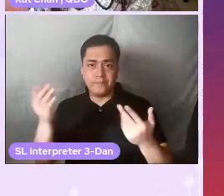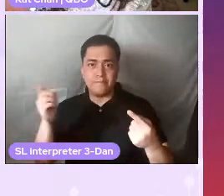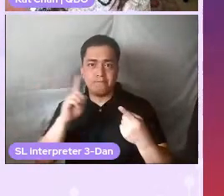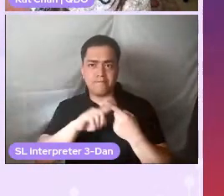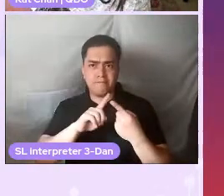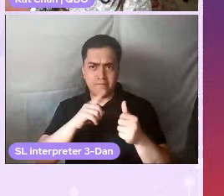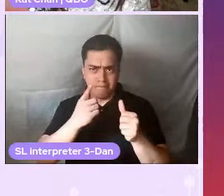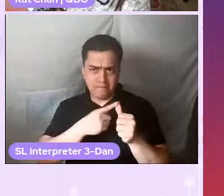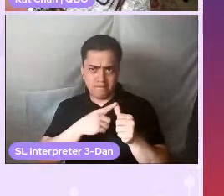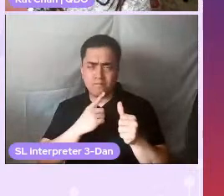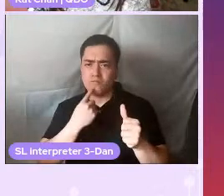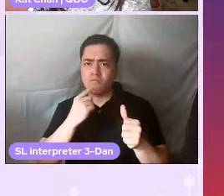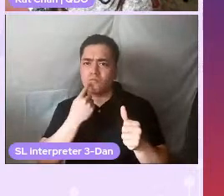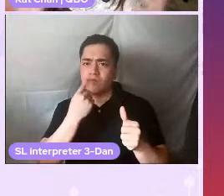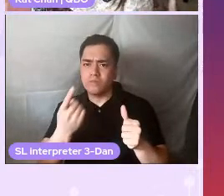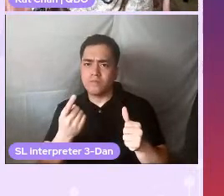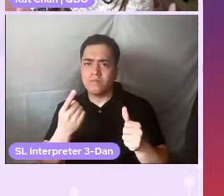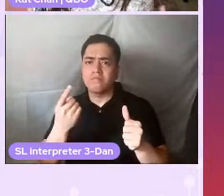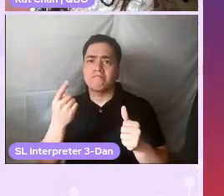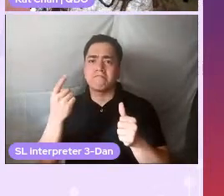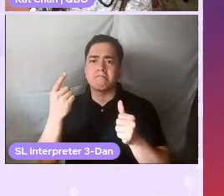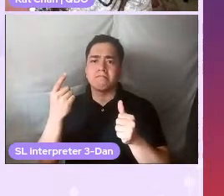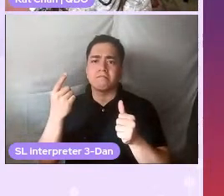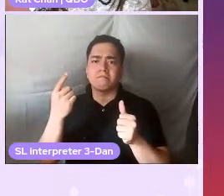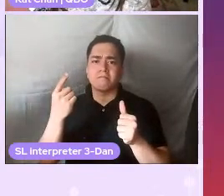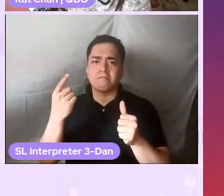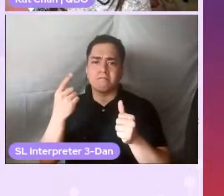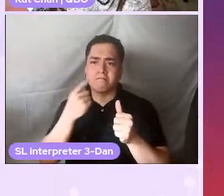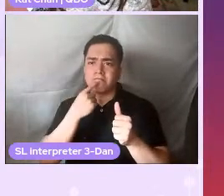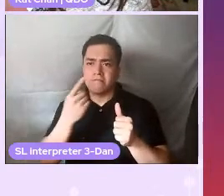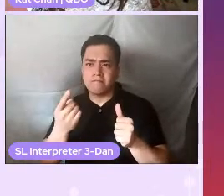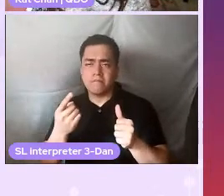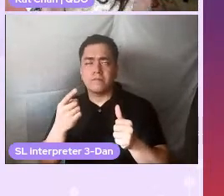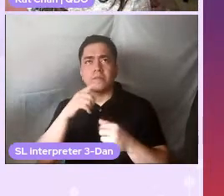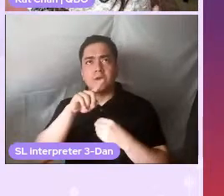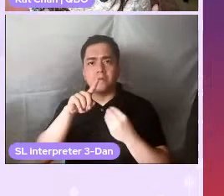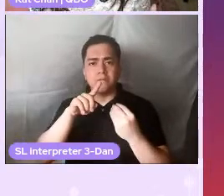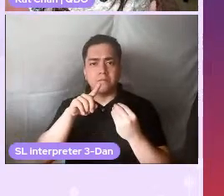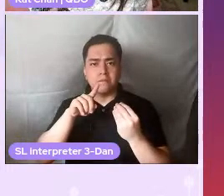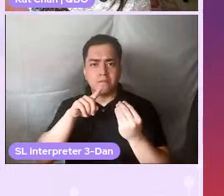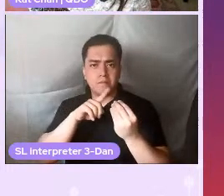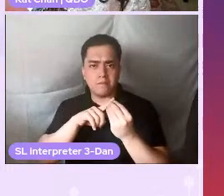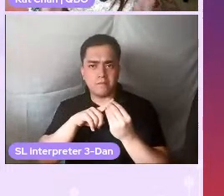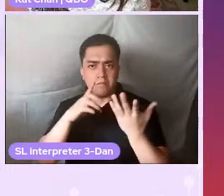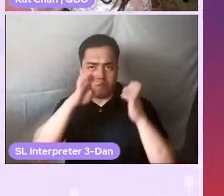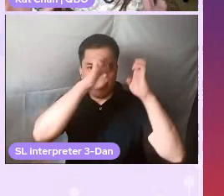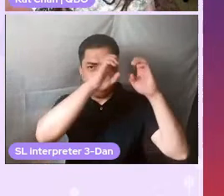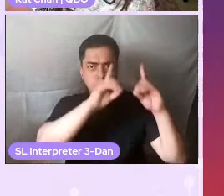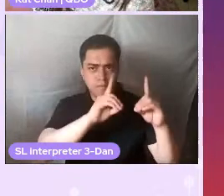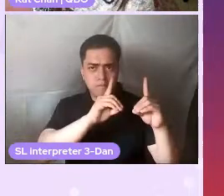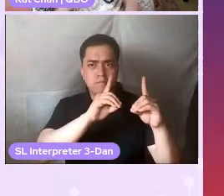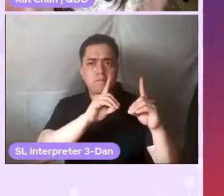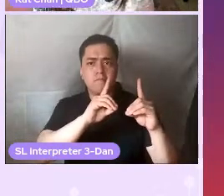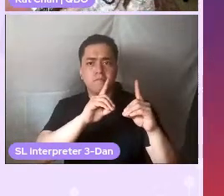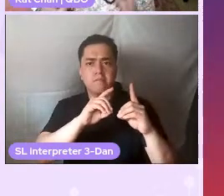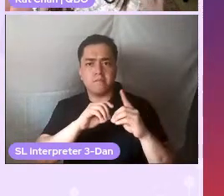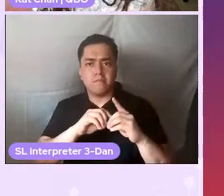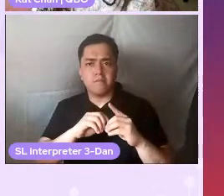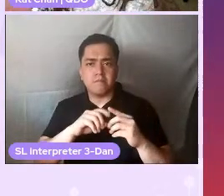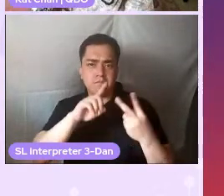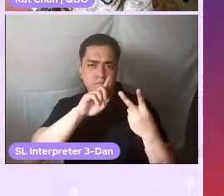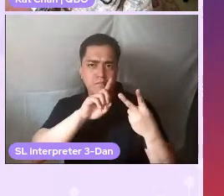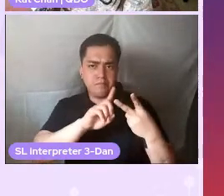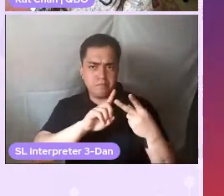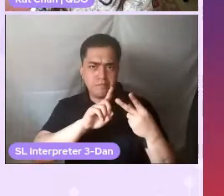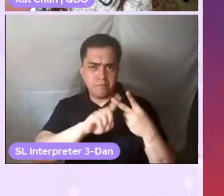talk about some of these disparities, right? You know, education, right, and hacking the thinking, you know, help giving